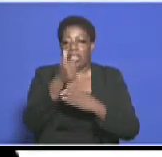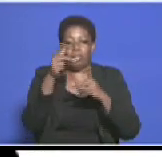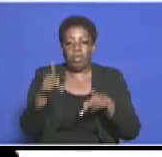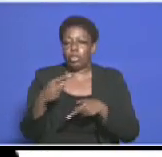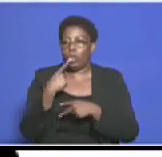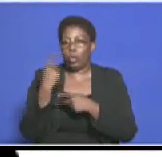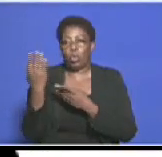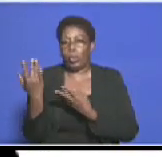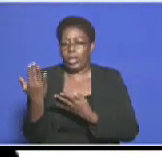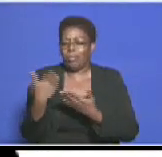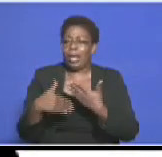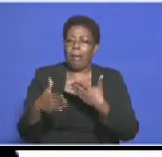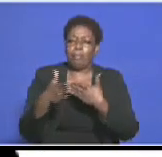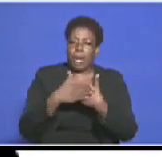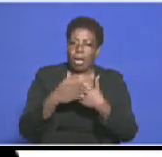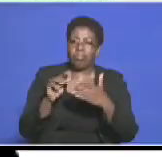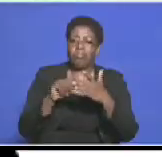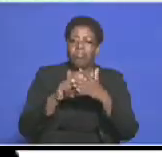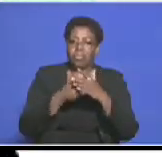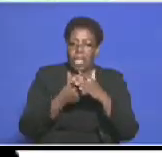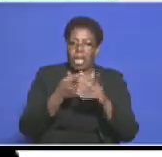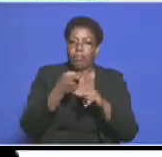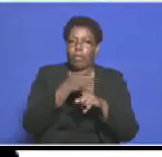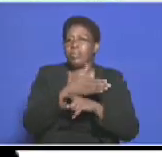wait to come back, start from somewhere.